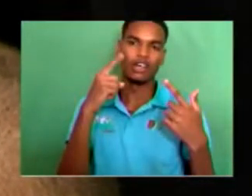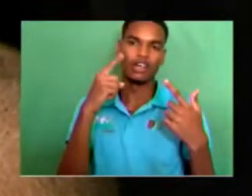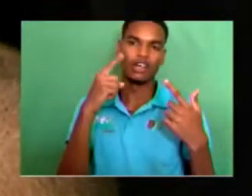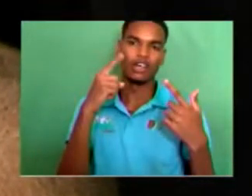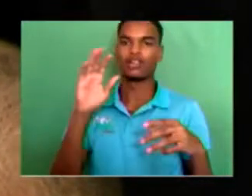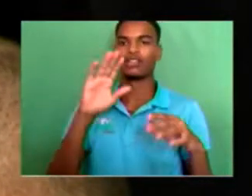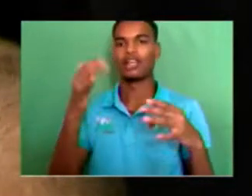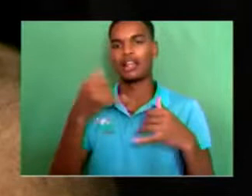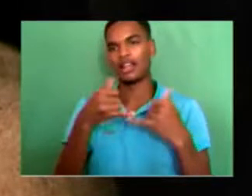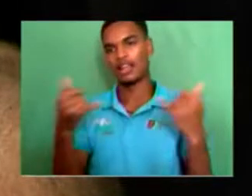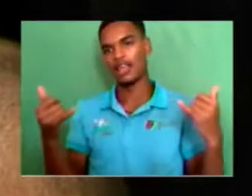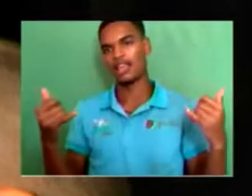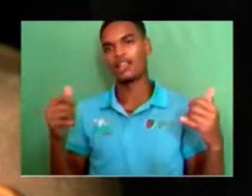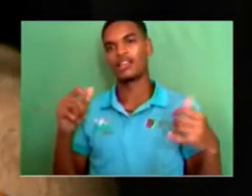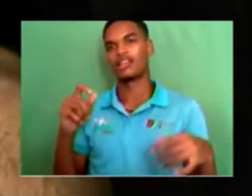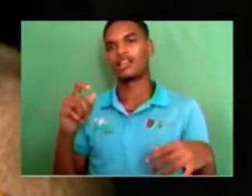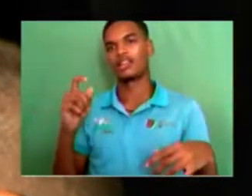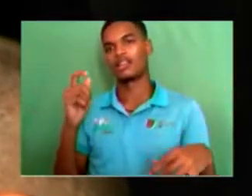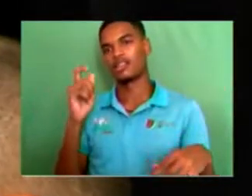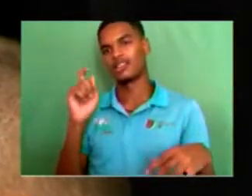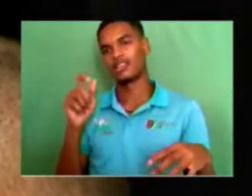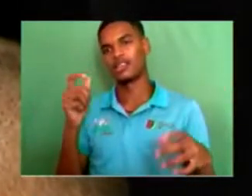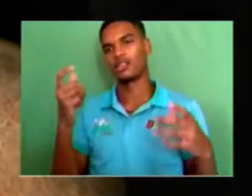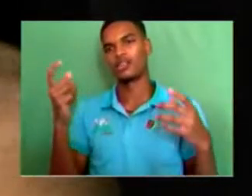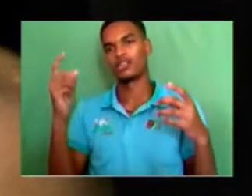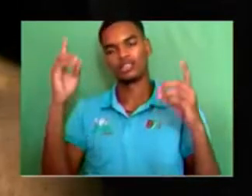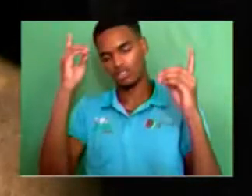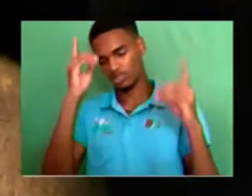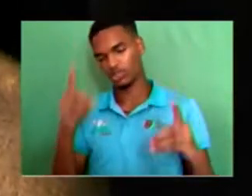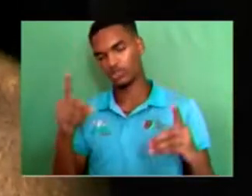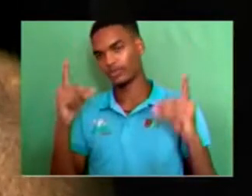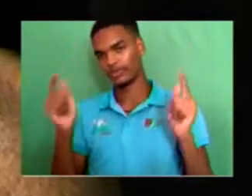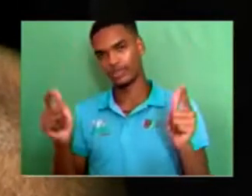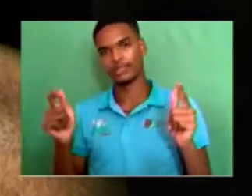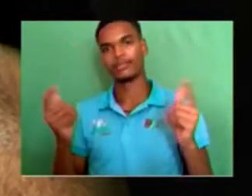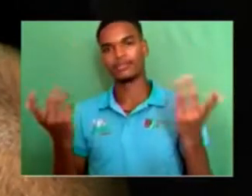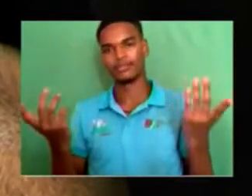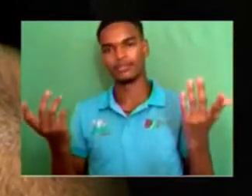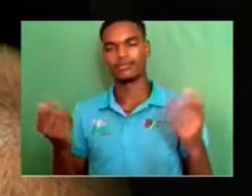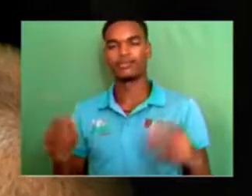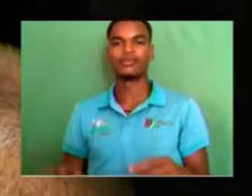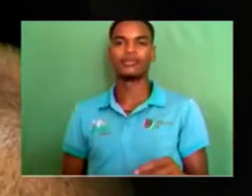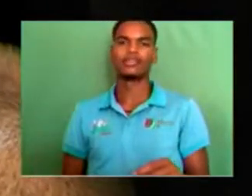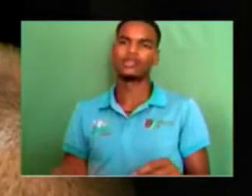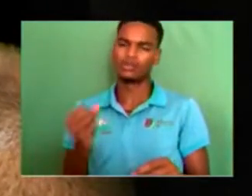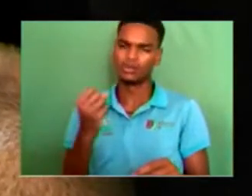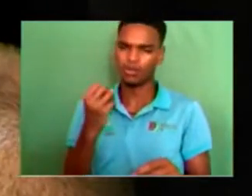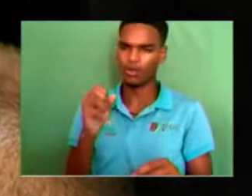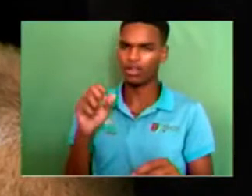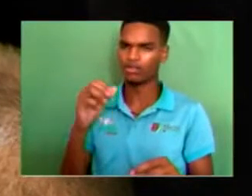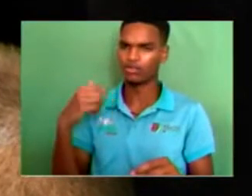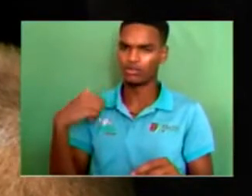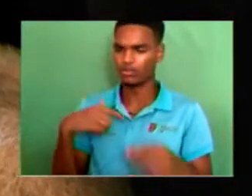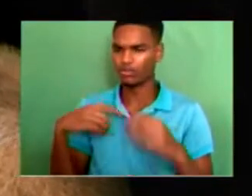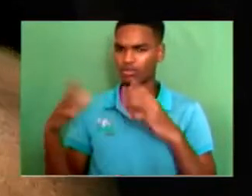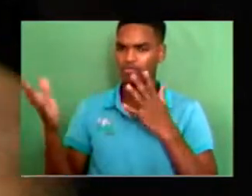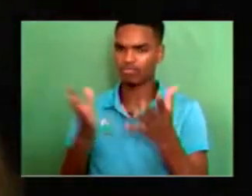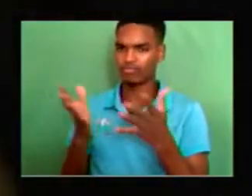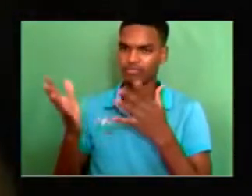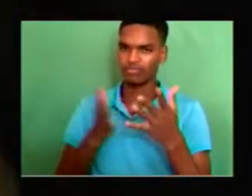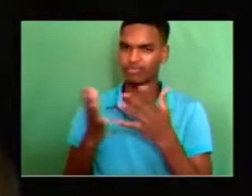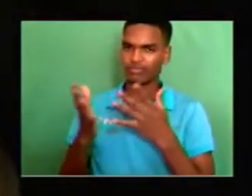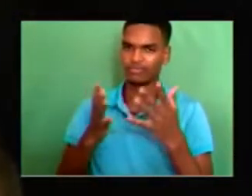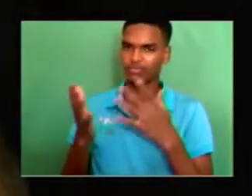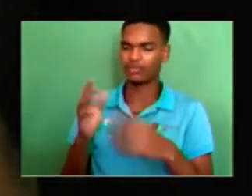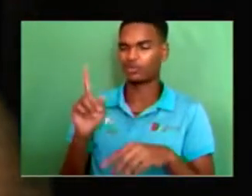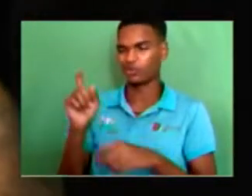to come to a decision quickly on what that is. So given some of the conversations we've had, one second, Madeline, the conversations we've had over the last